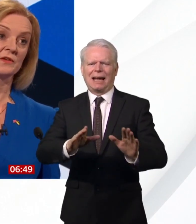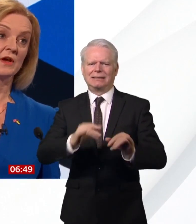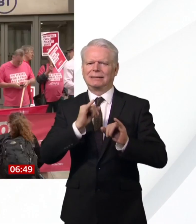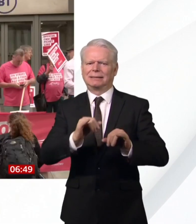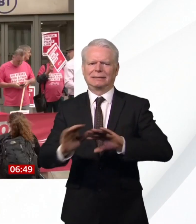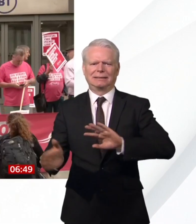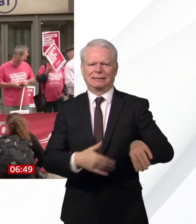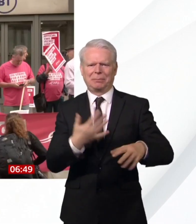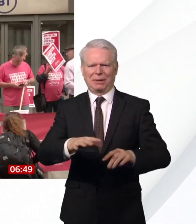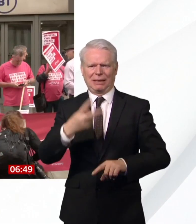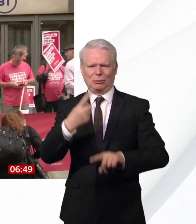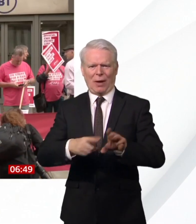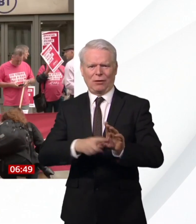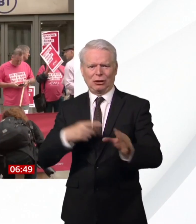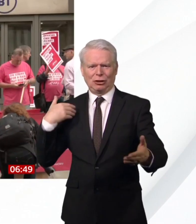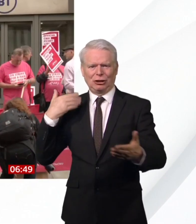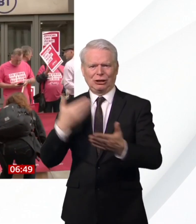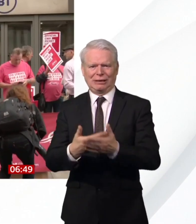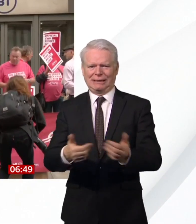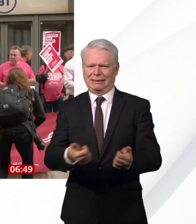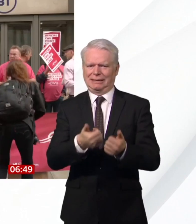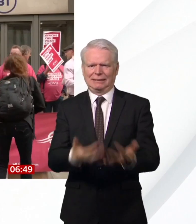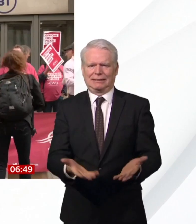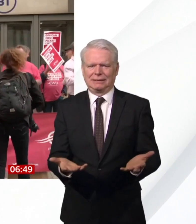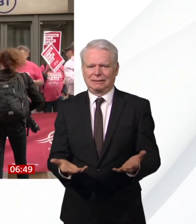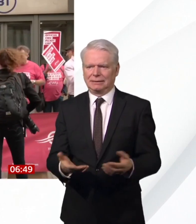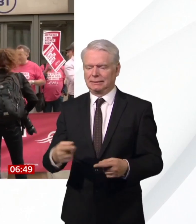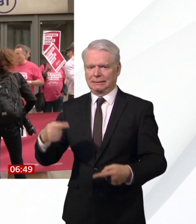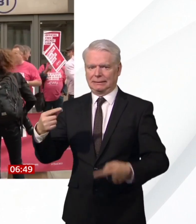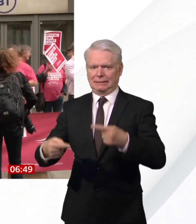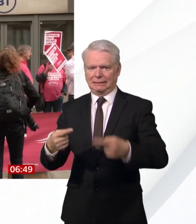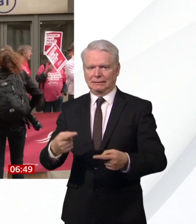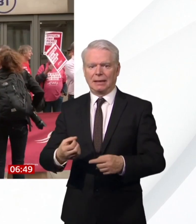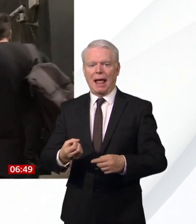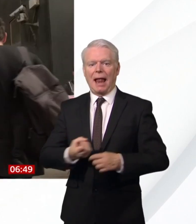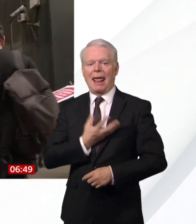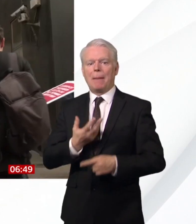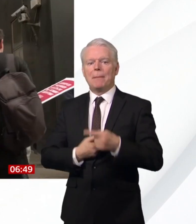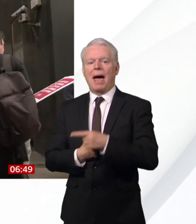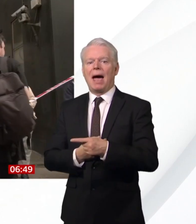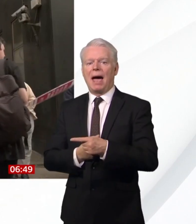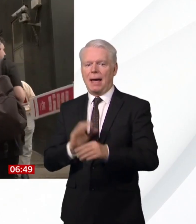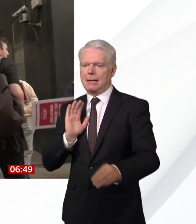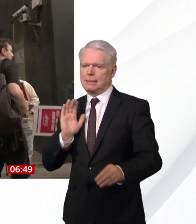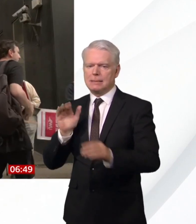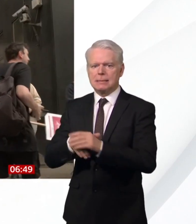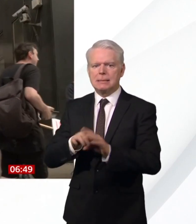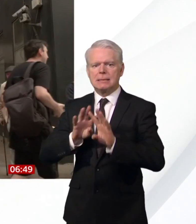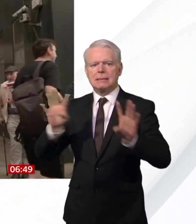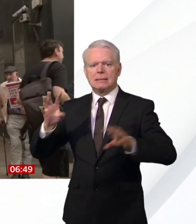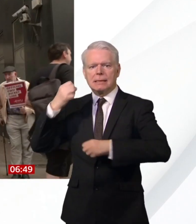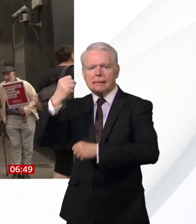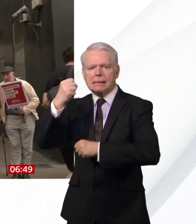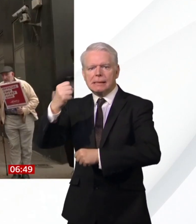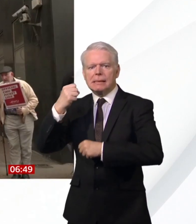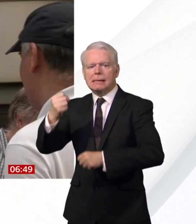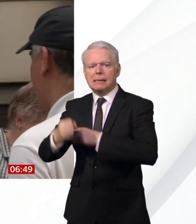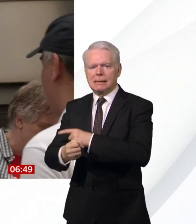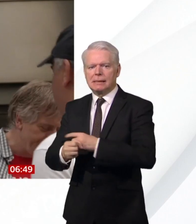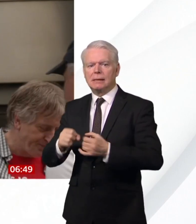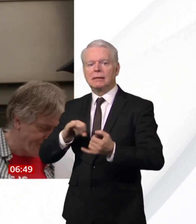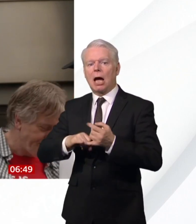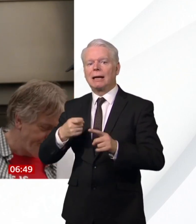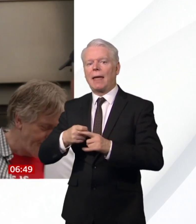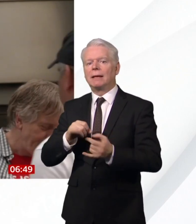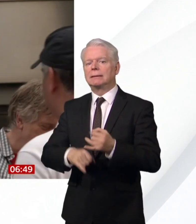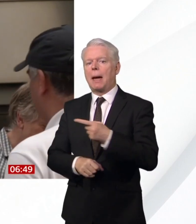cities? Meanwhile, Labour was having an internal fight of its own on the picket lines. Sir Keir Starmer had said shadow ministers shouldn't be on them and